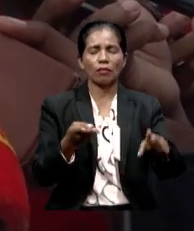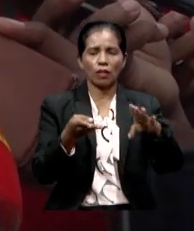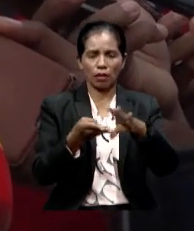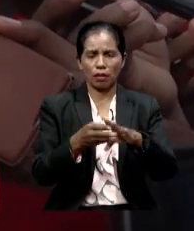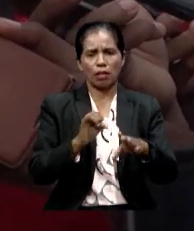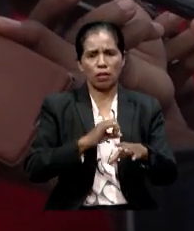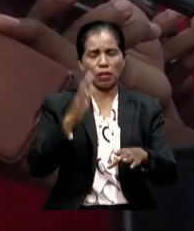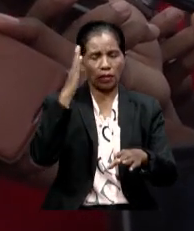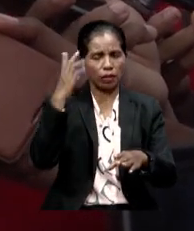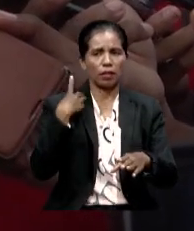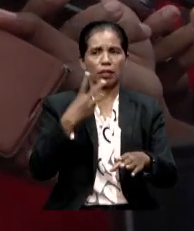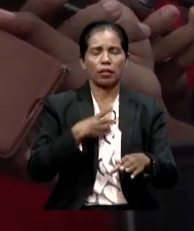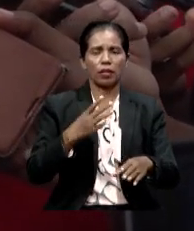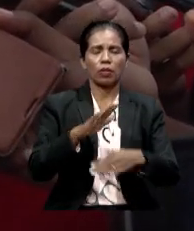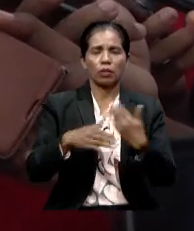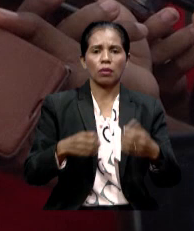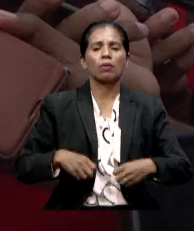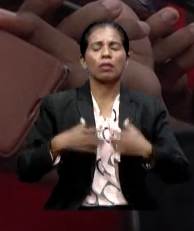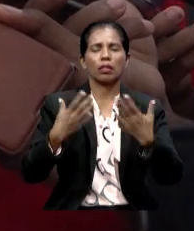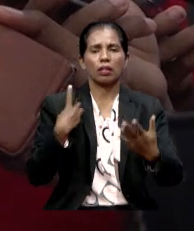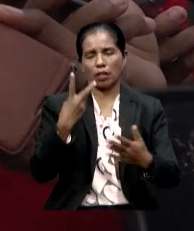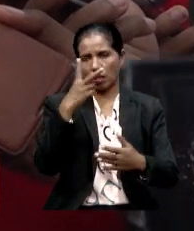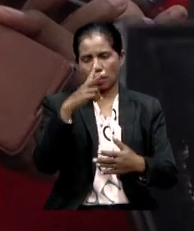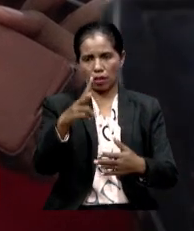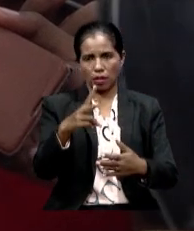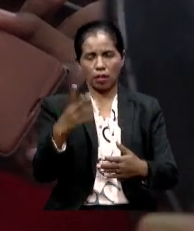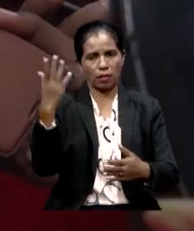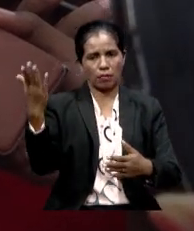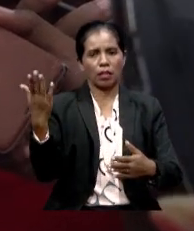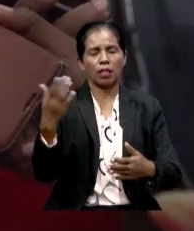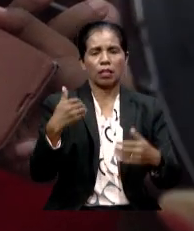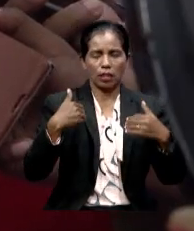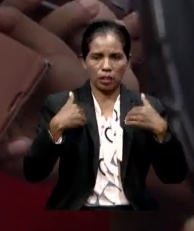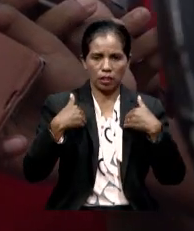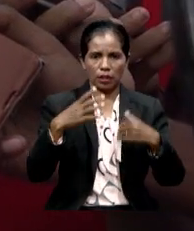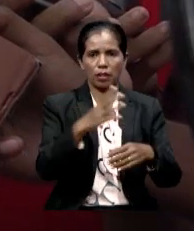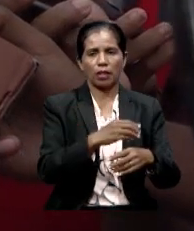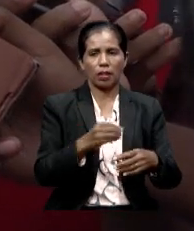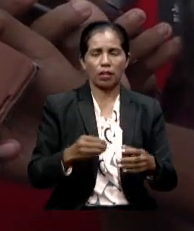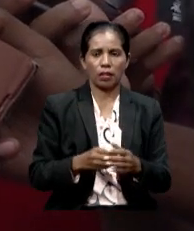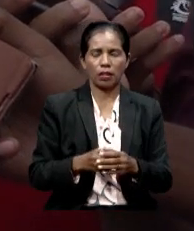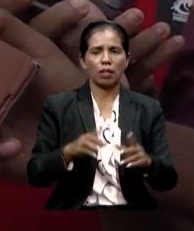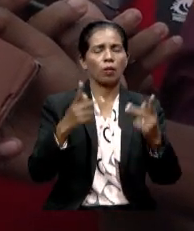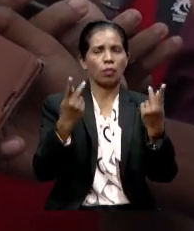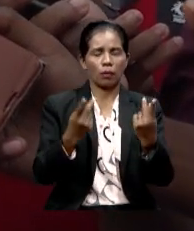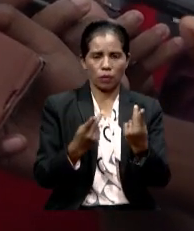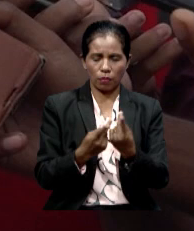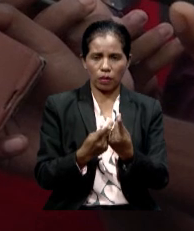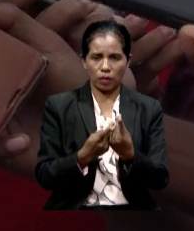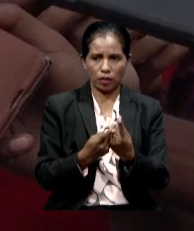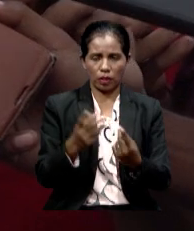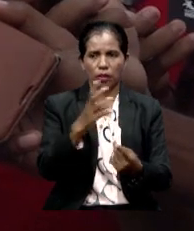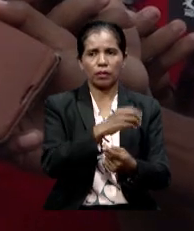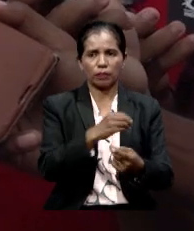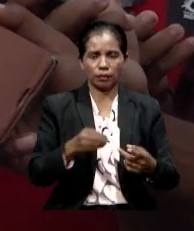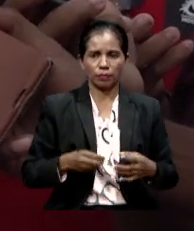ni ita hotu ohin sama ka kompanya. Heneba iha IPMU, heneba iha kompanya konsultor,